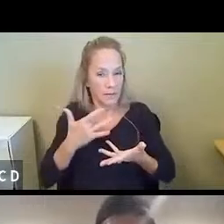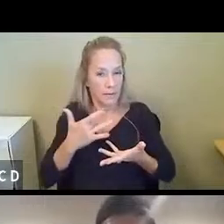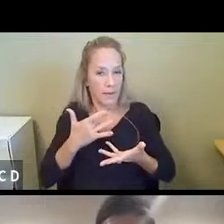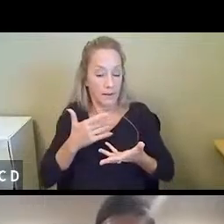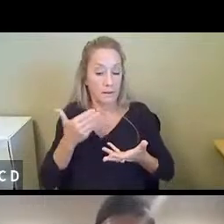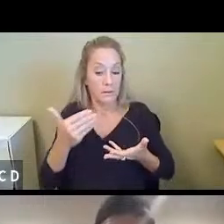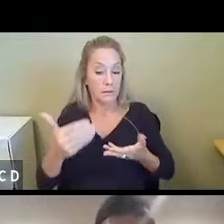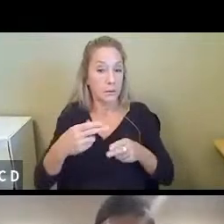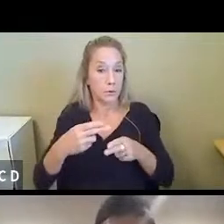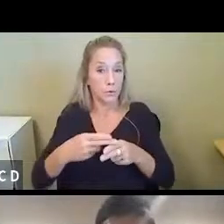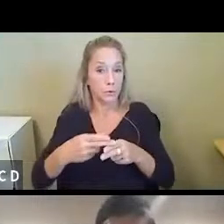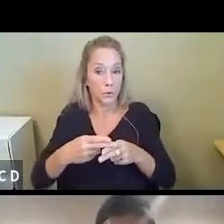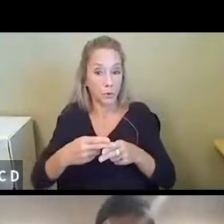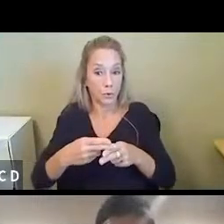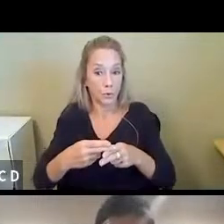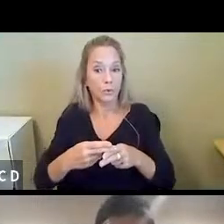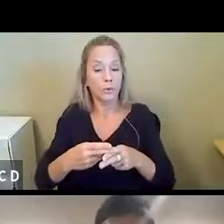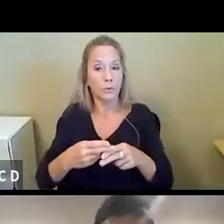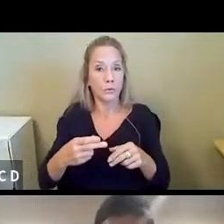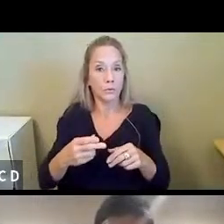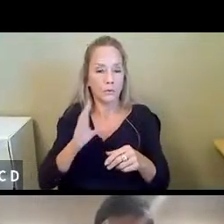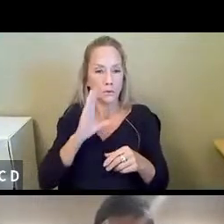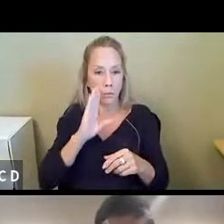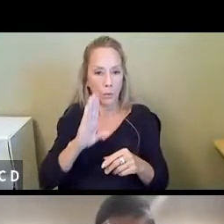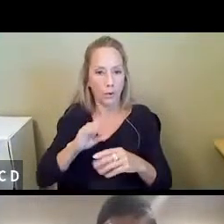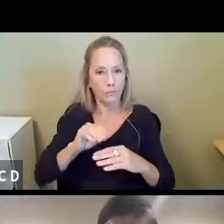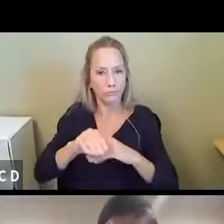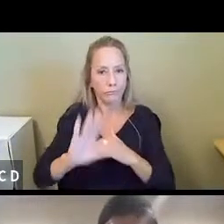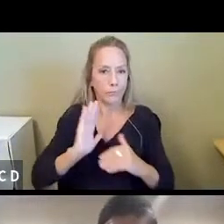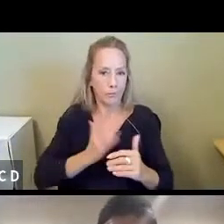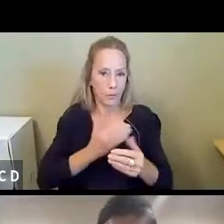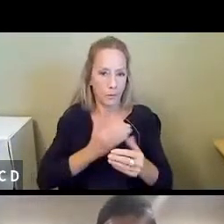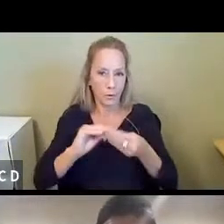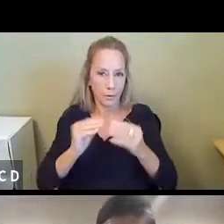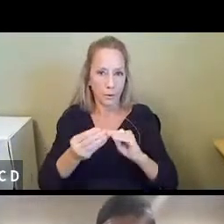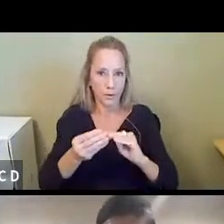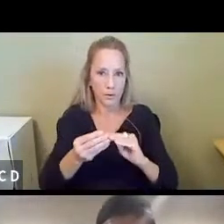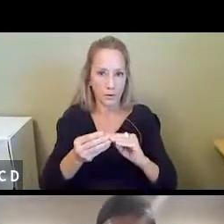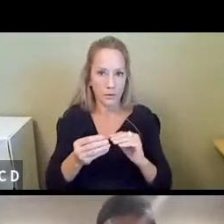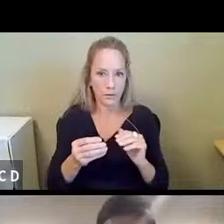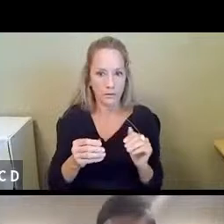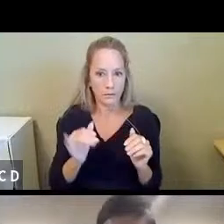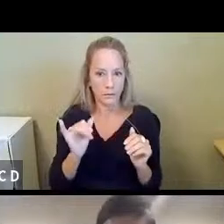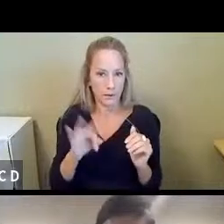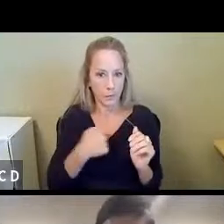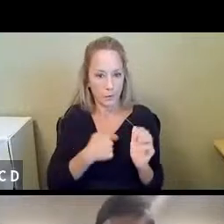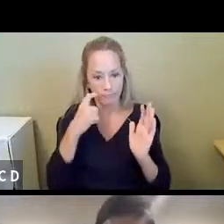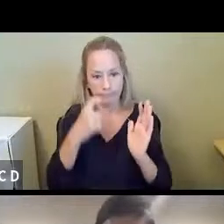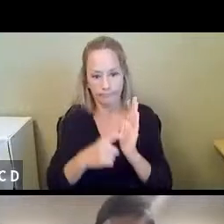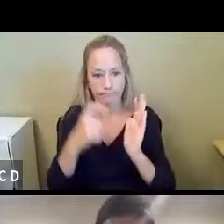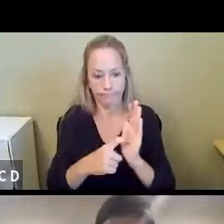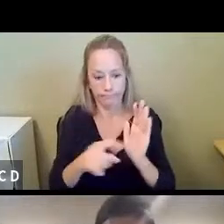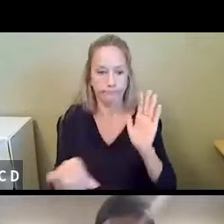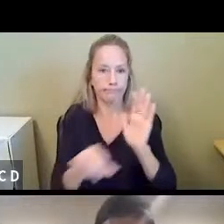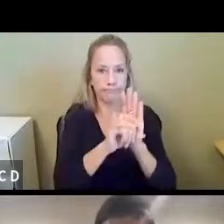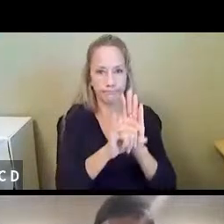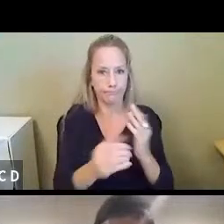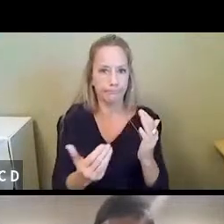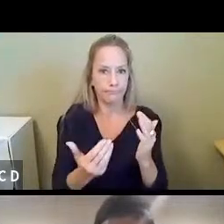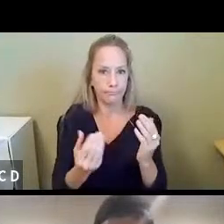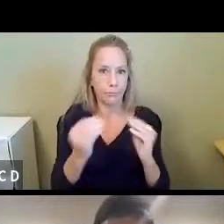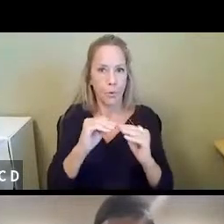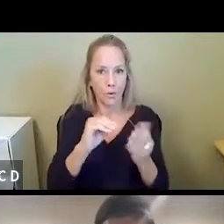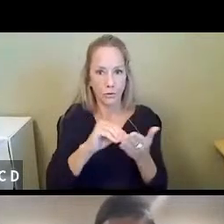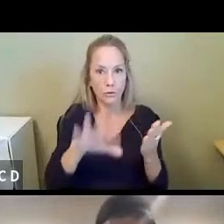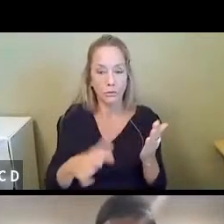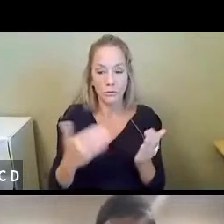will, the impact of this effort on our overall case numbers as more students are identified. So last week we began our